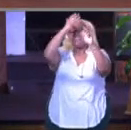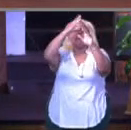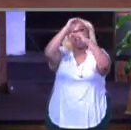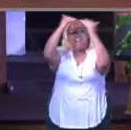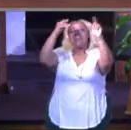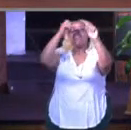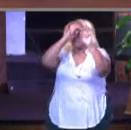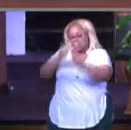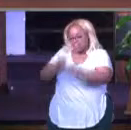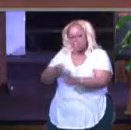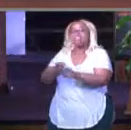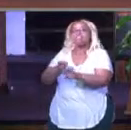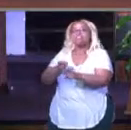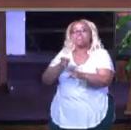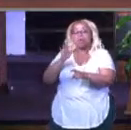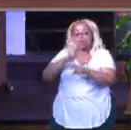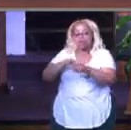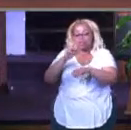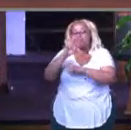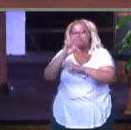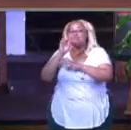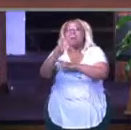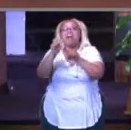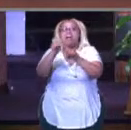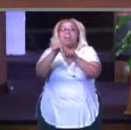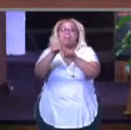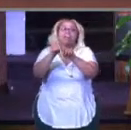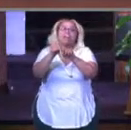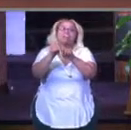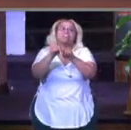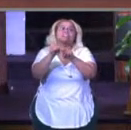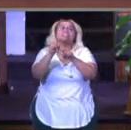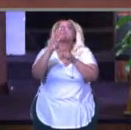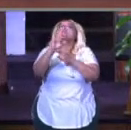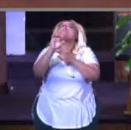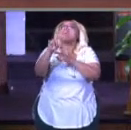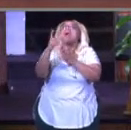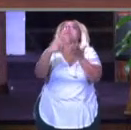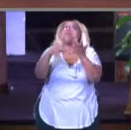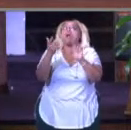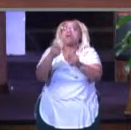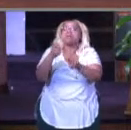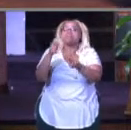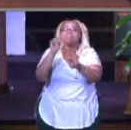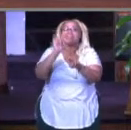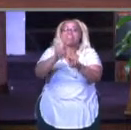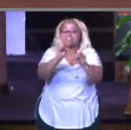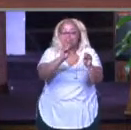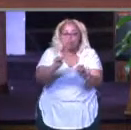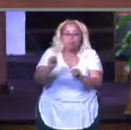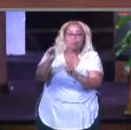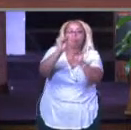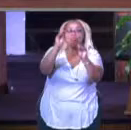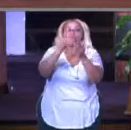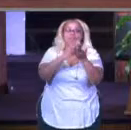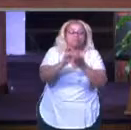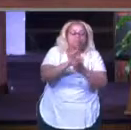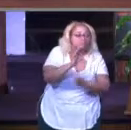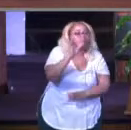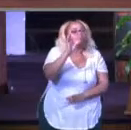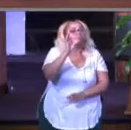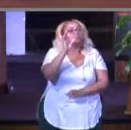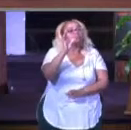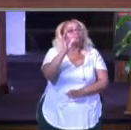heaven, and upon this rock. So what is the rock? The rock is the movement of the